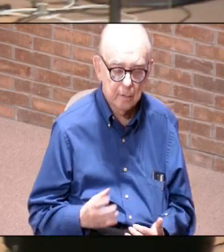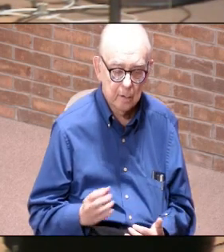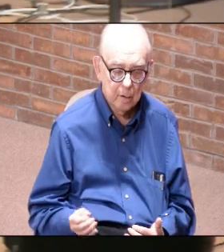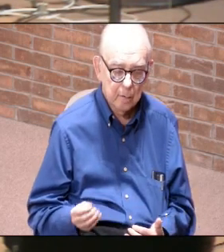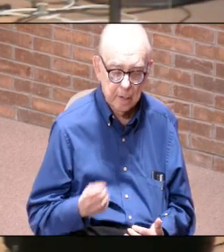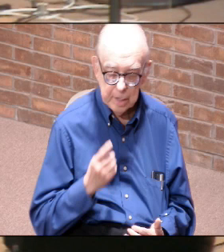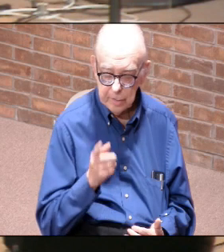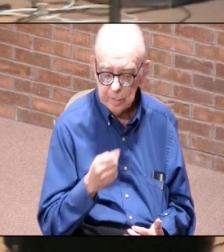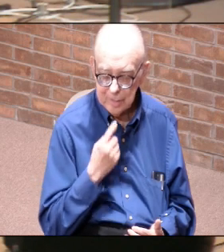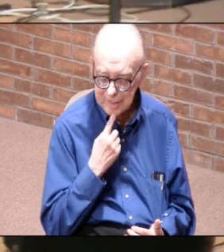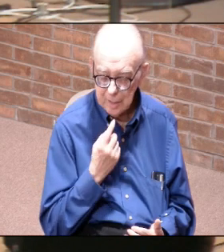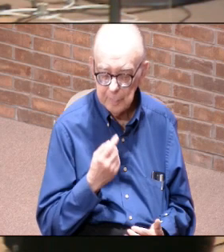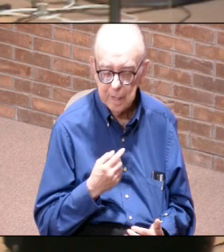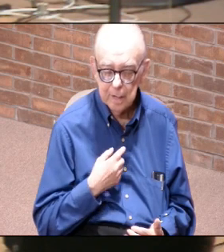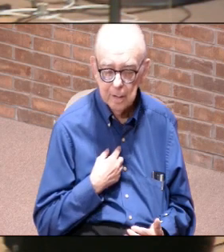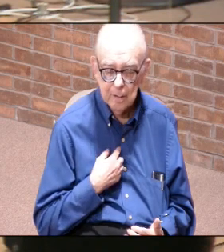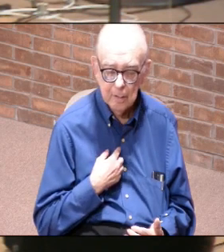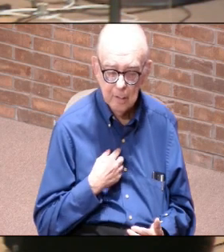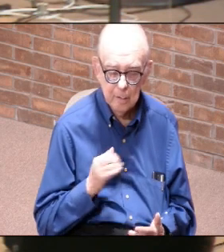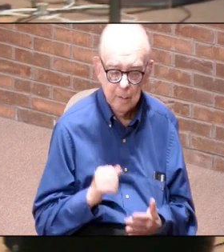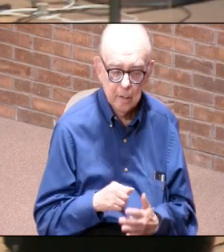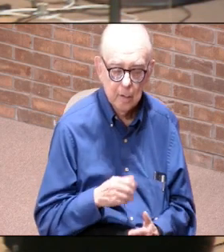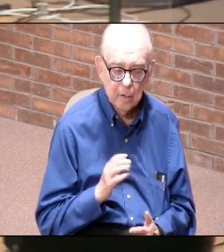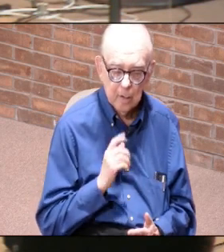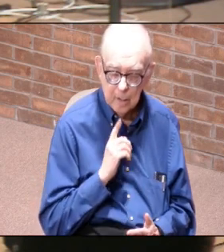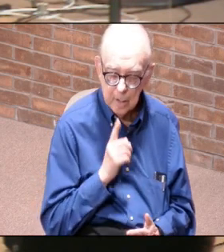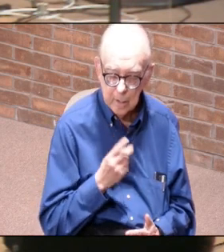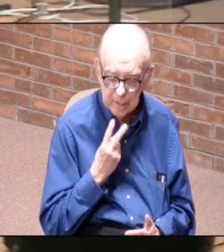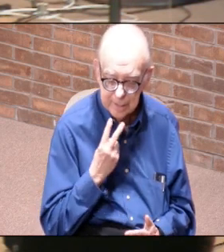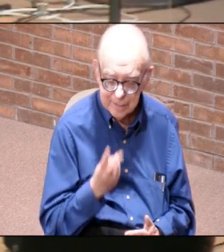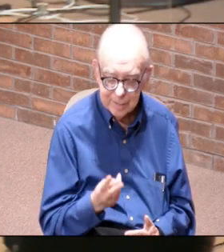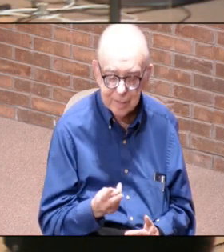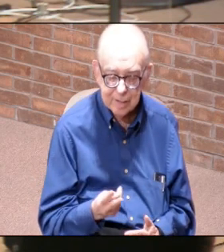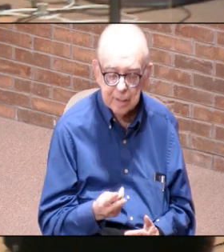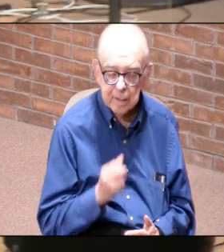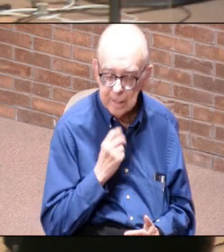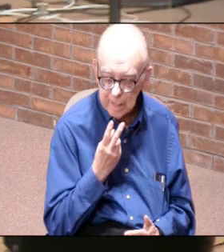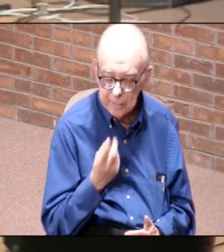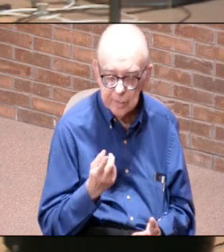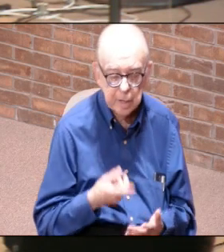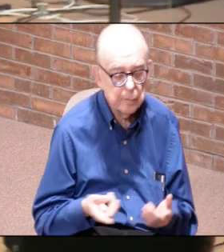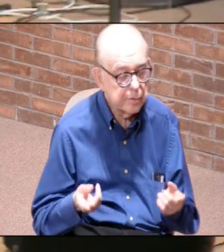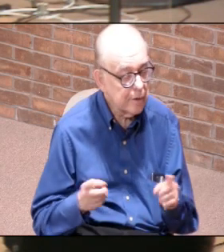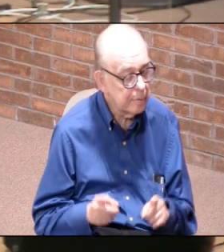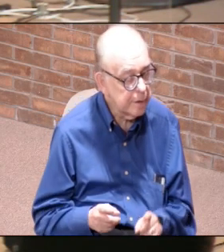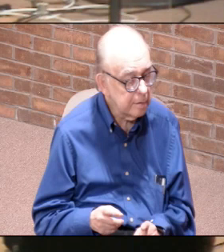And you tell me that God isn't seeing what's going on.